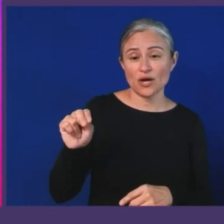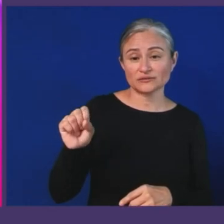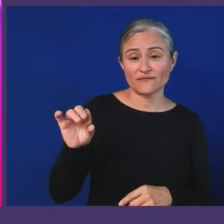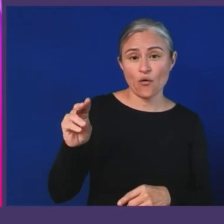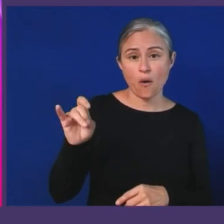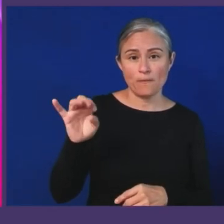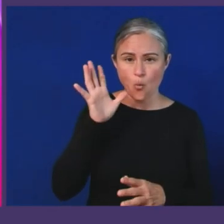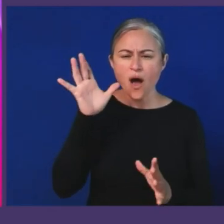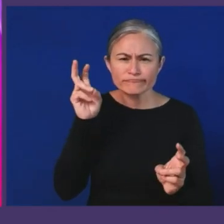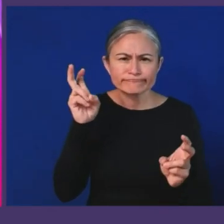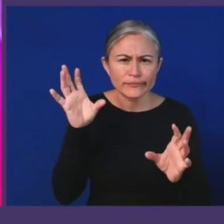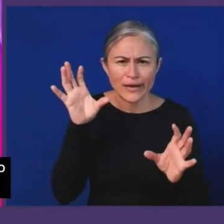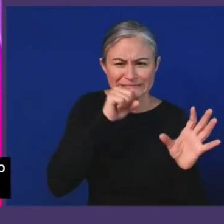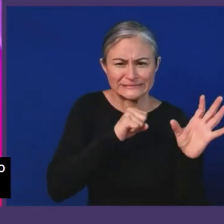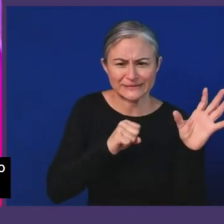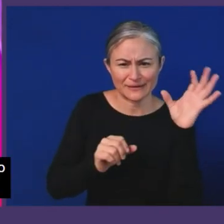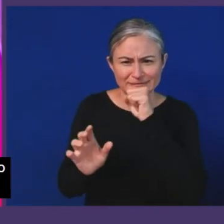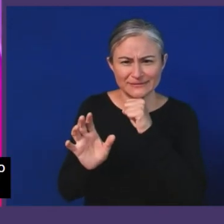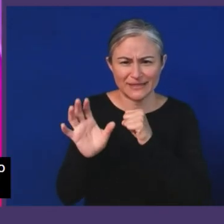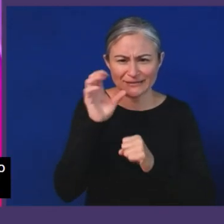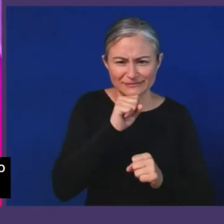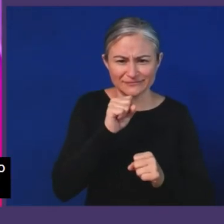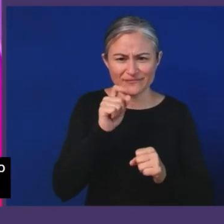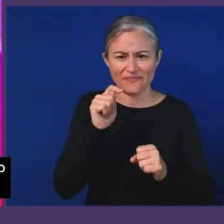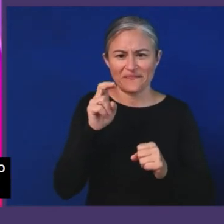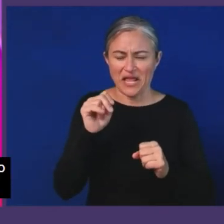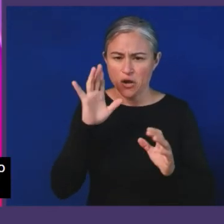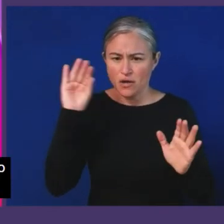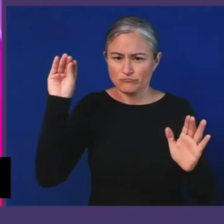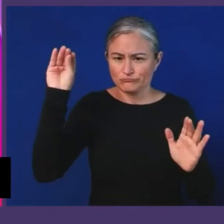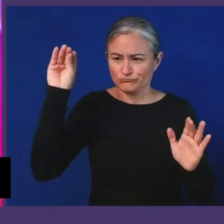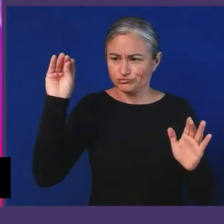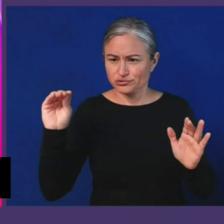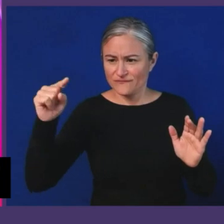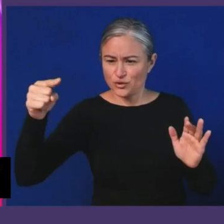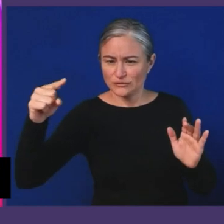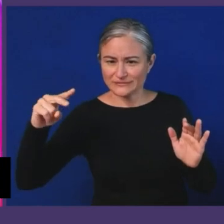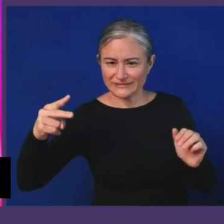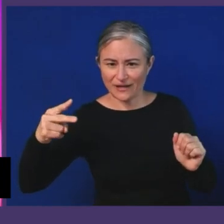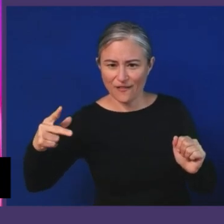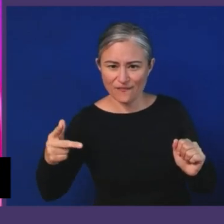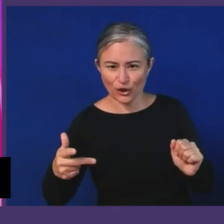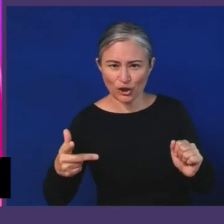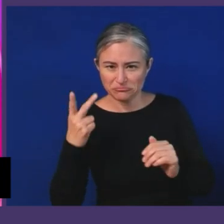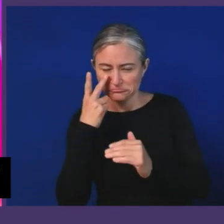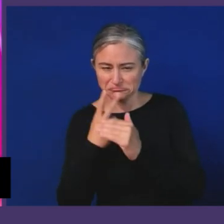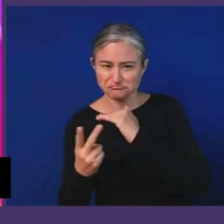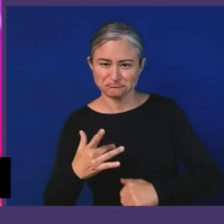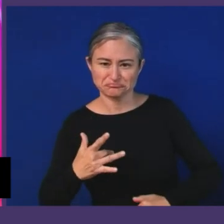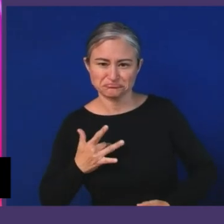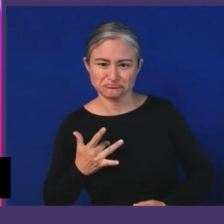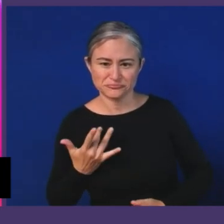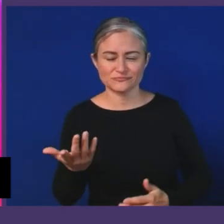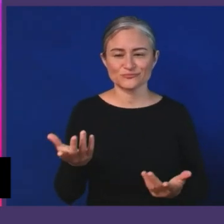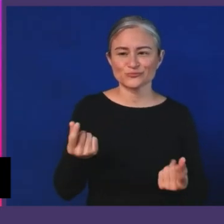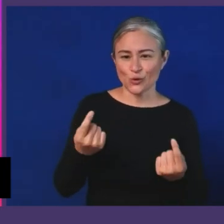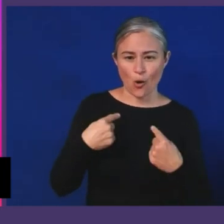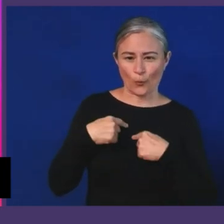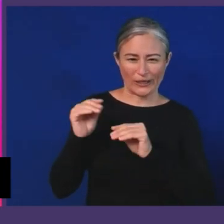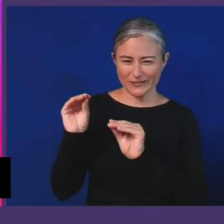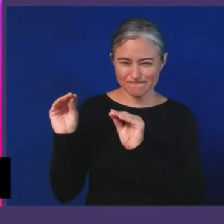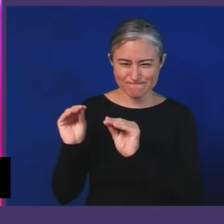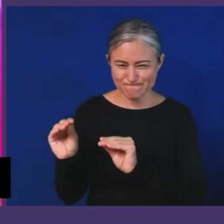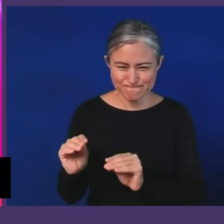can actually enforce that some of these numbers should be much higher than others, and so on. We formulate this into a loss function, and we train our model to make